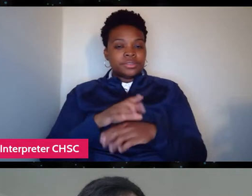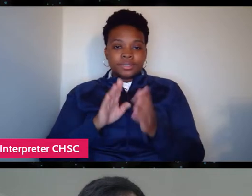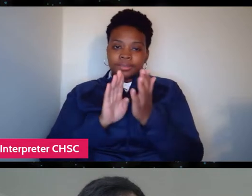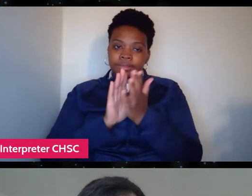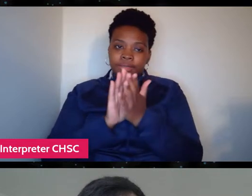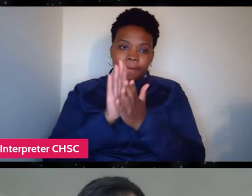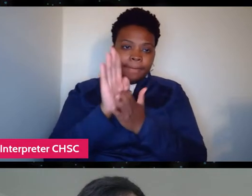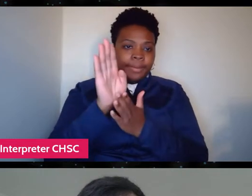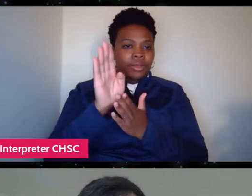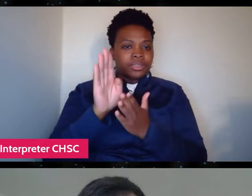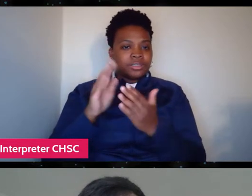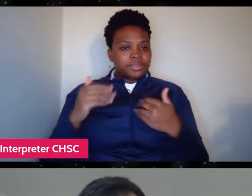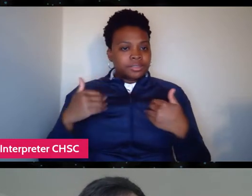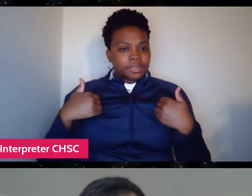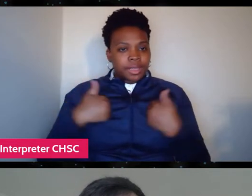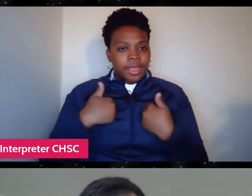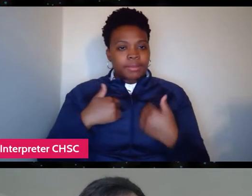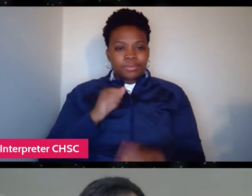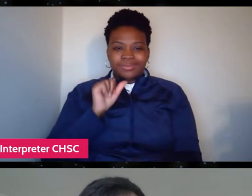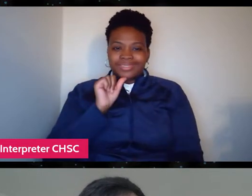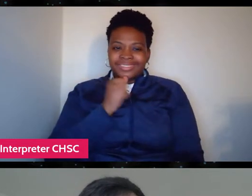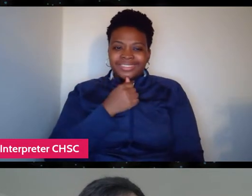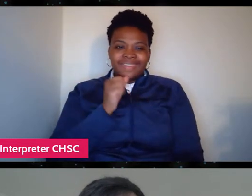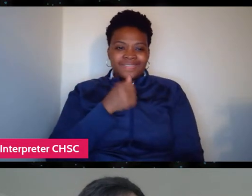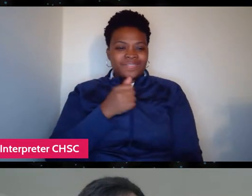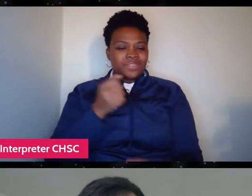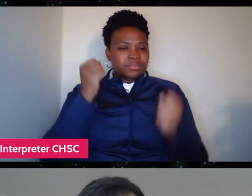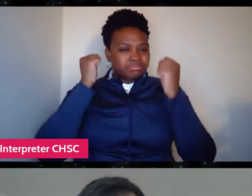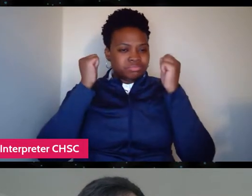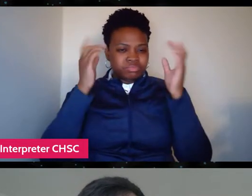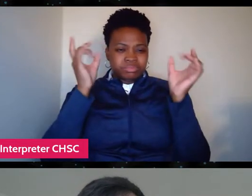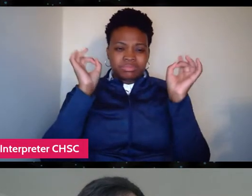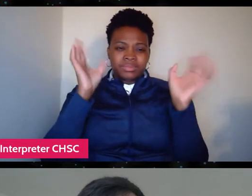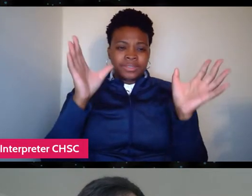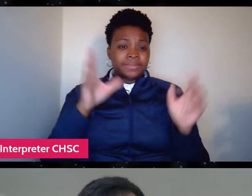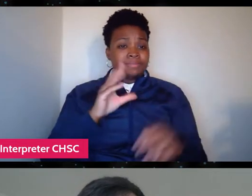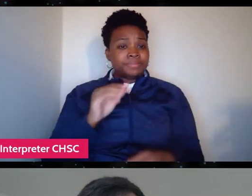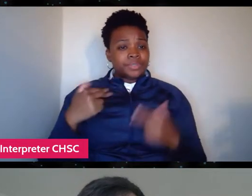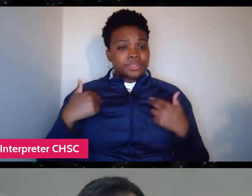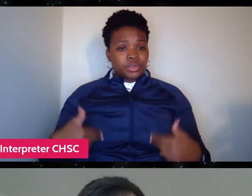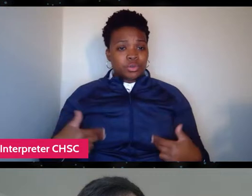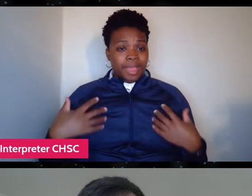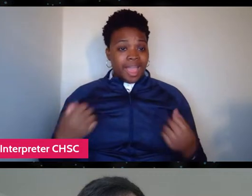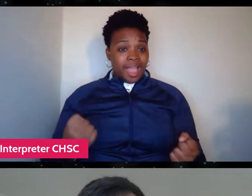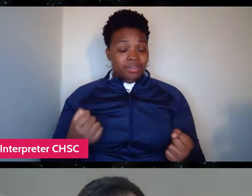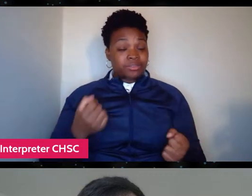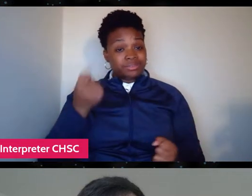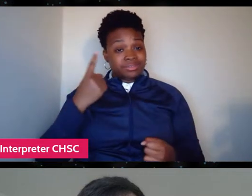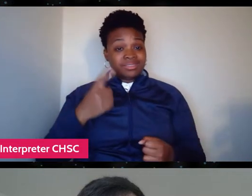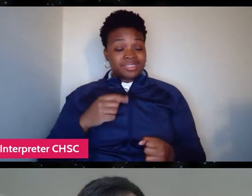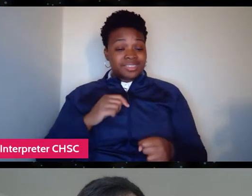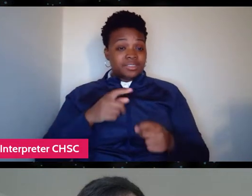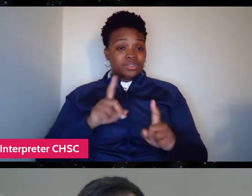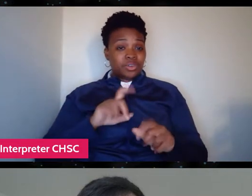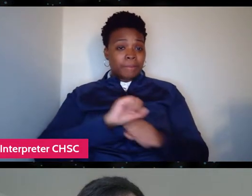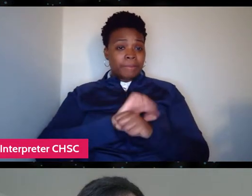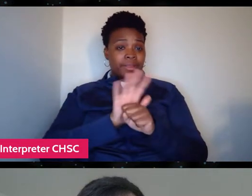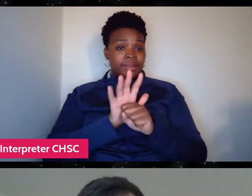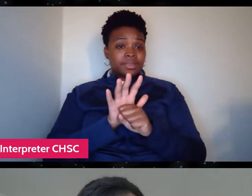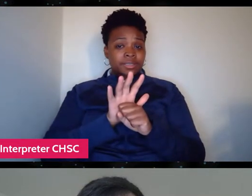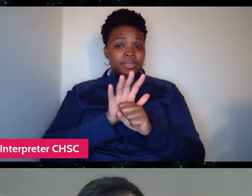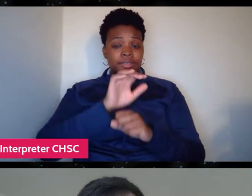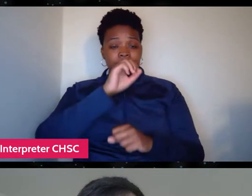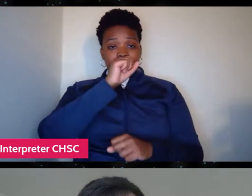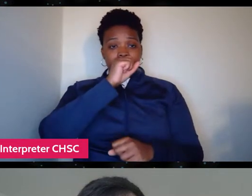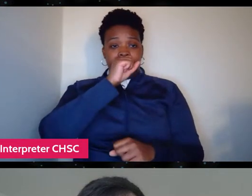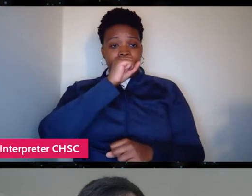and billions of animals that suffer tremendously, and human health. I mean, under this pandemic, this is, you know,